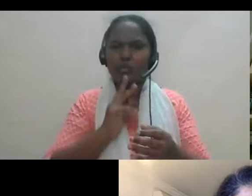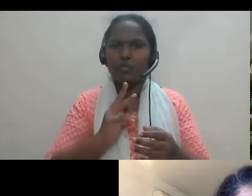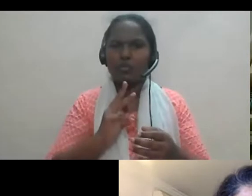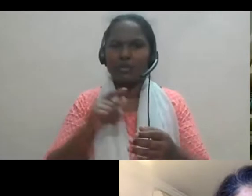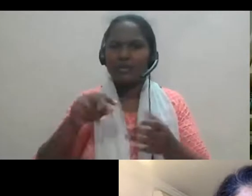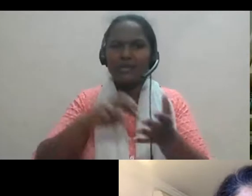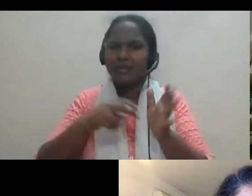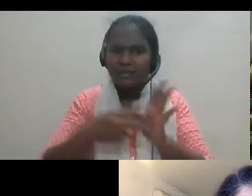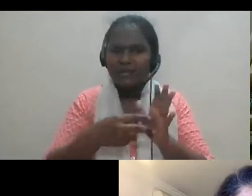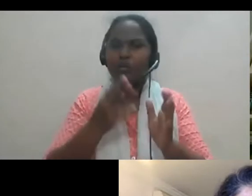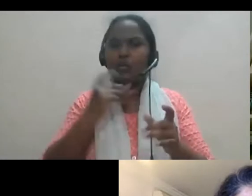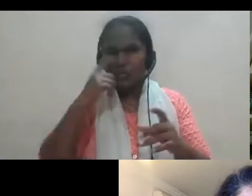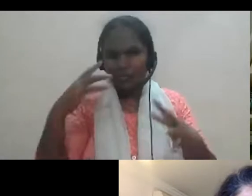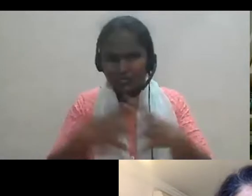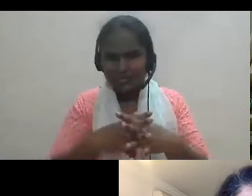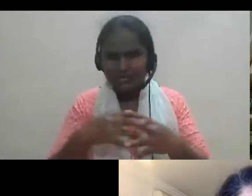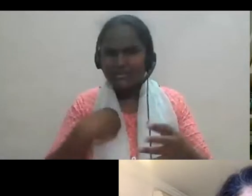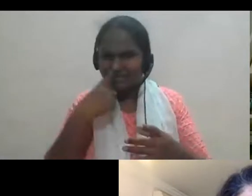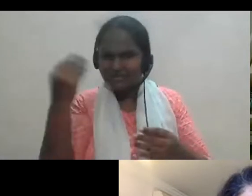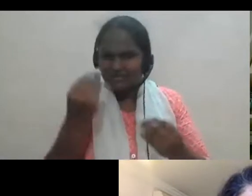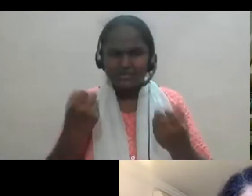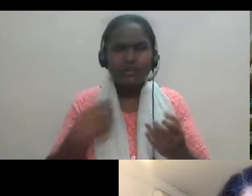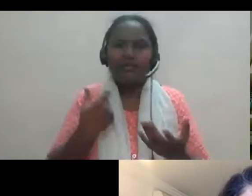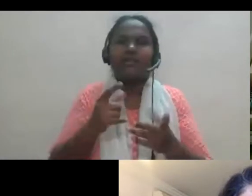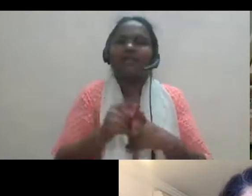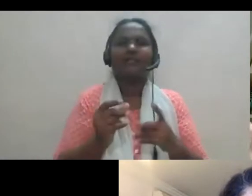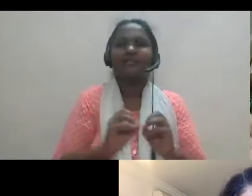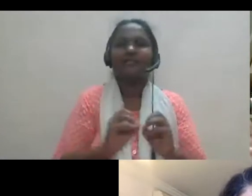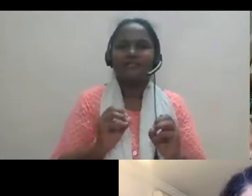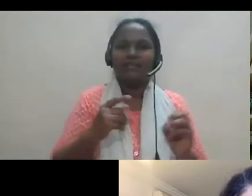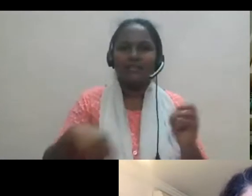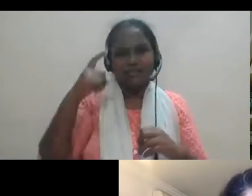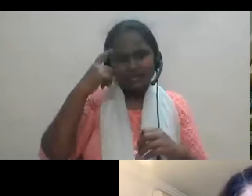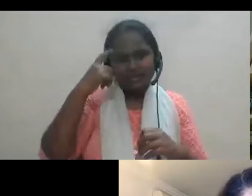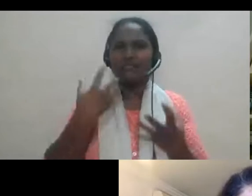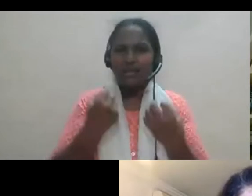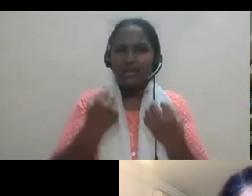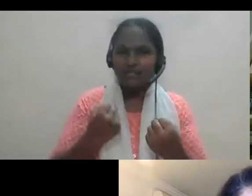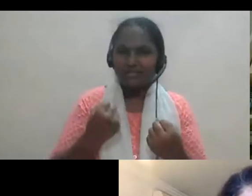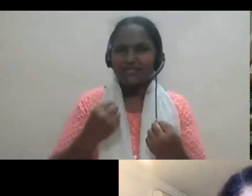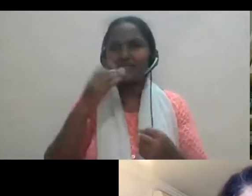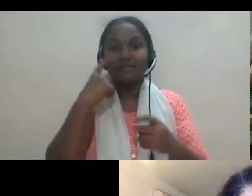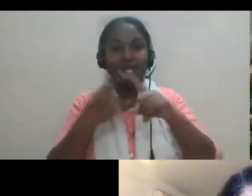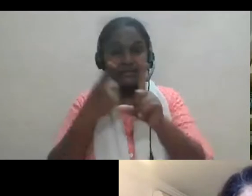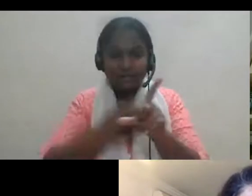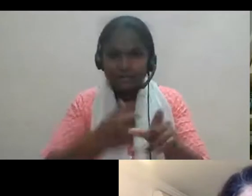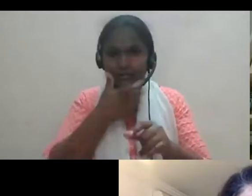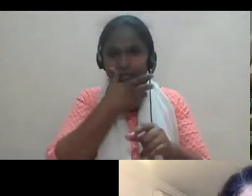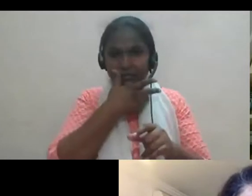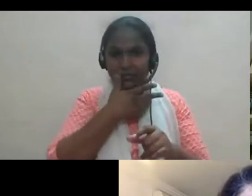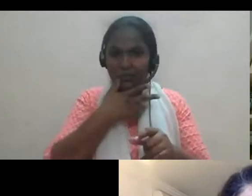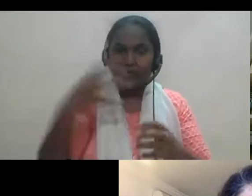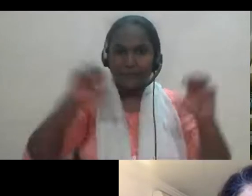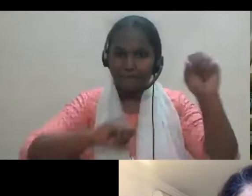what does it mean to be a woman? Can we simplify that? We cannot. There's an enormous complexity. So how do artists bring